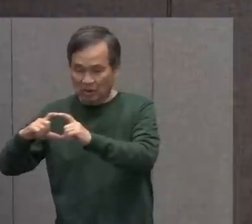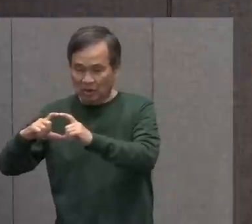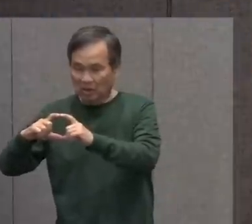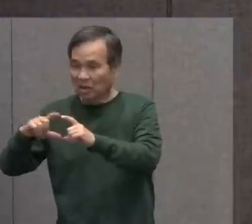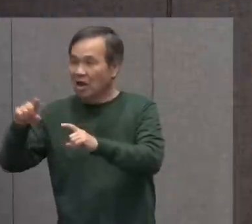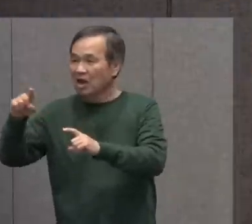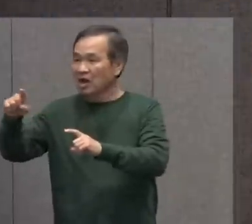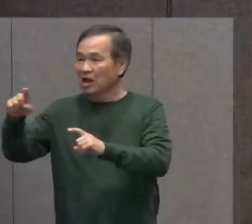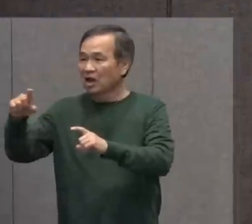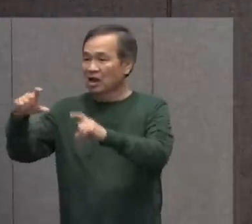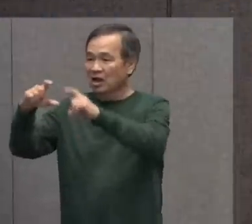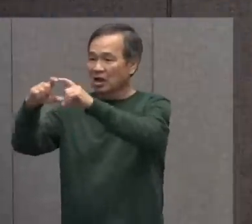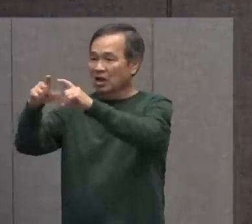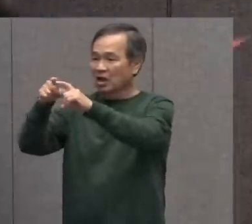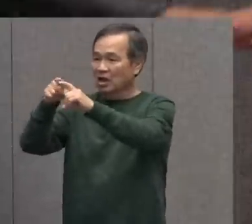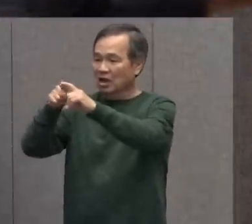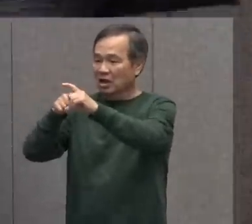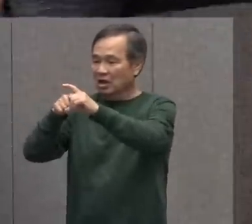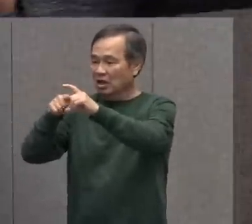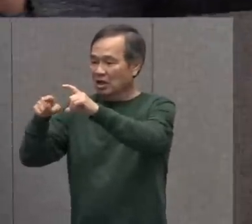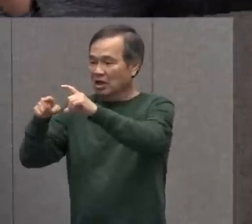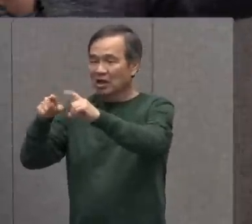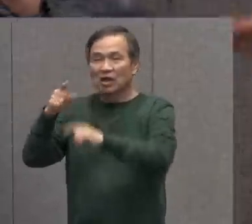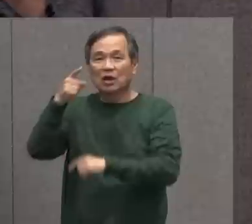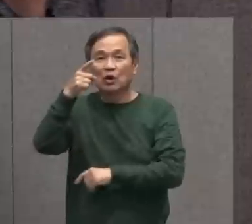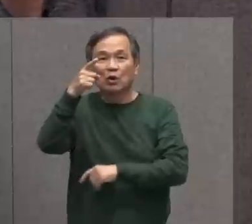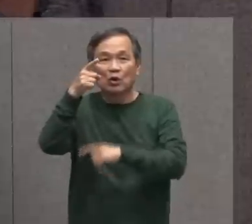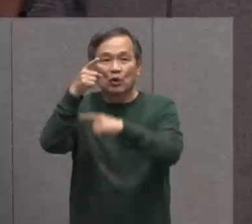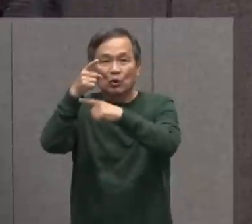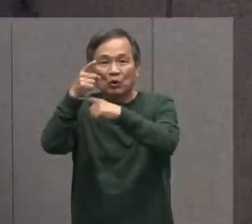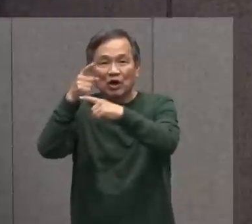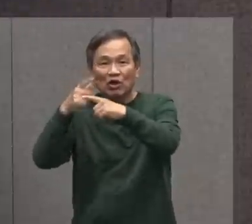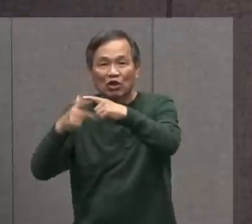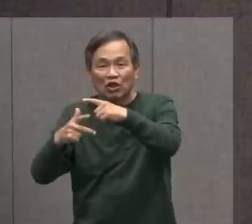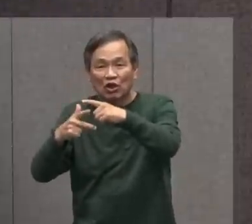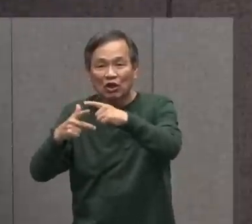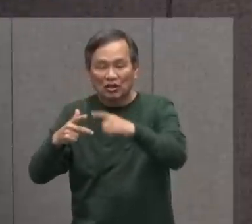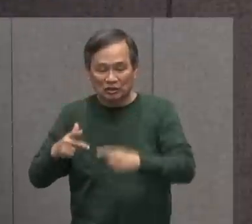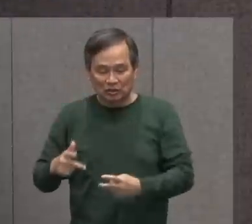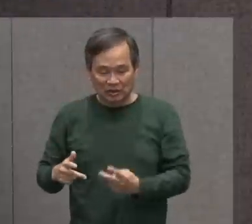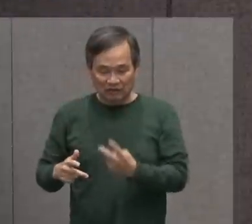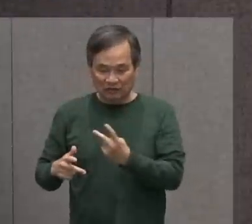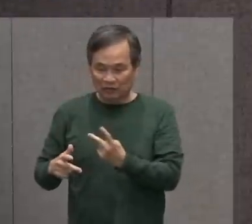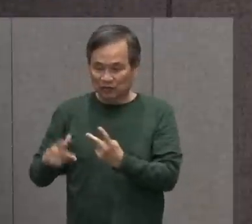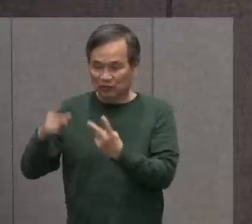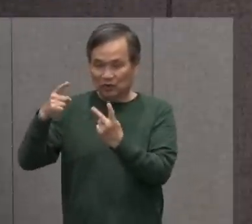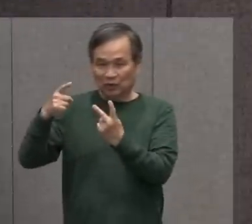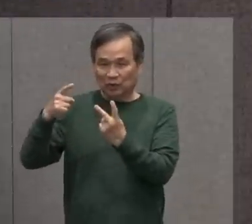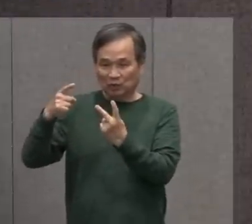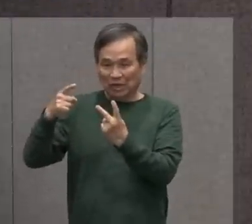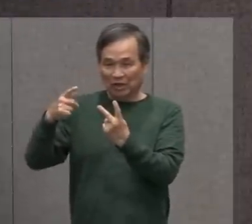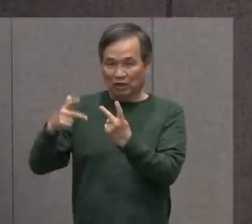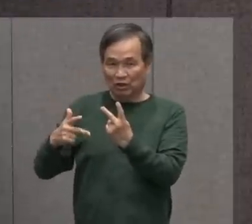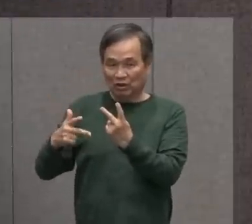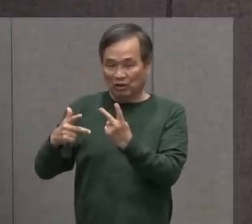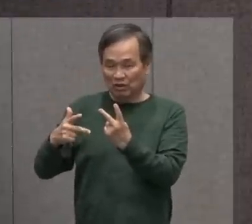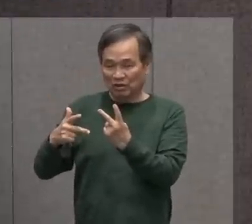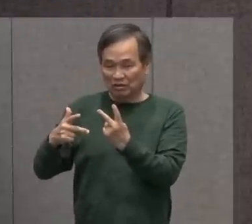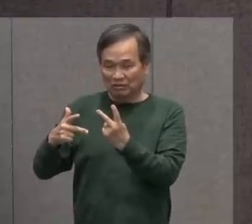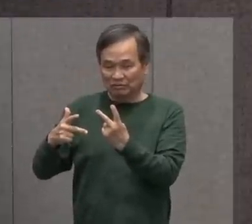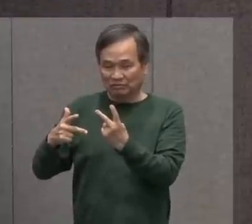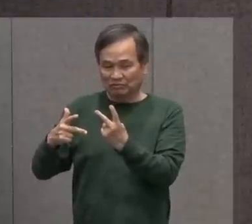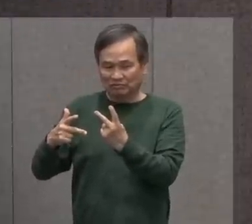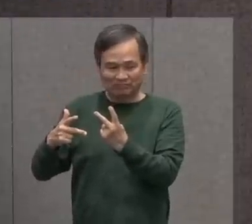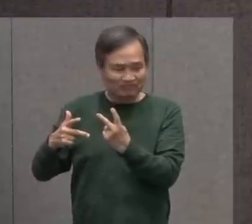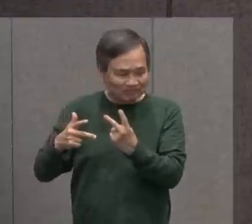2 1/3. I need to figure out how many there are under here to make 5. So again, there's a few ways I